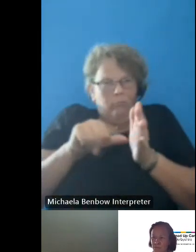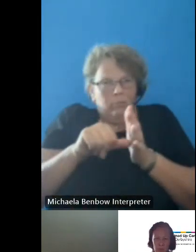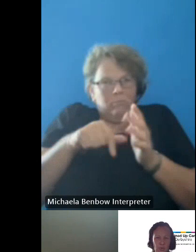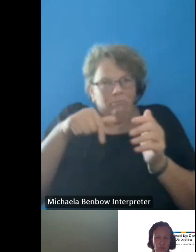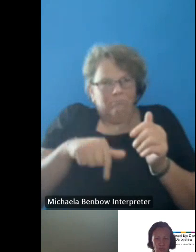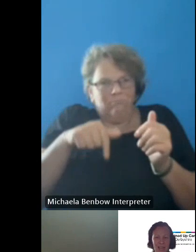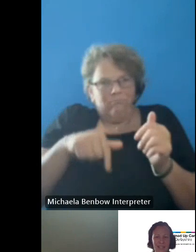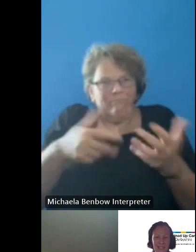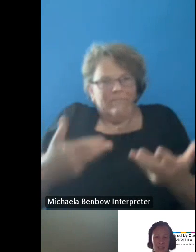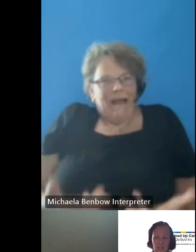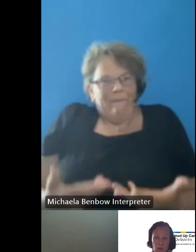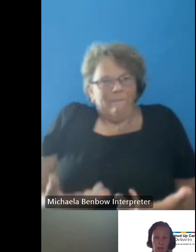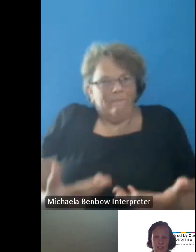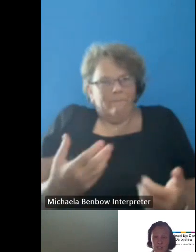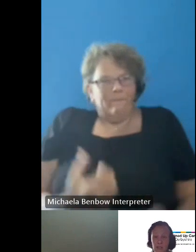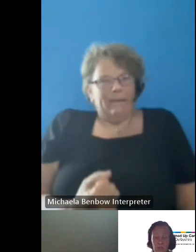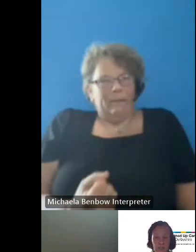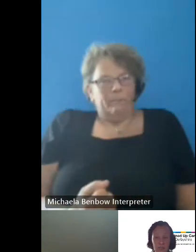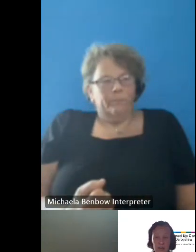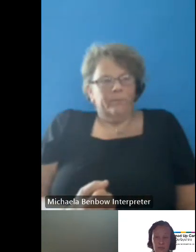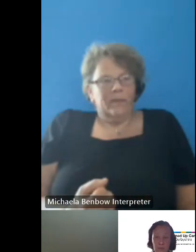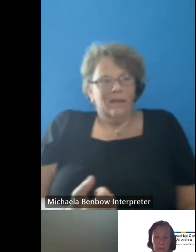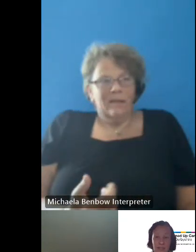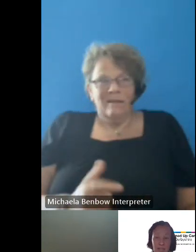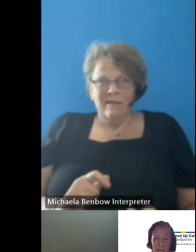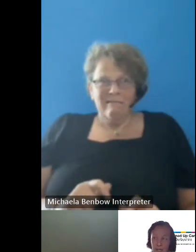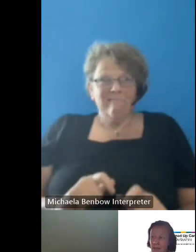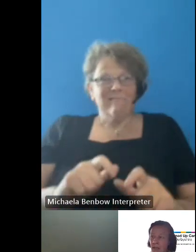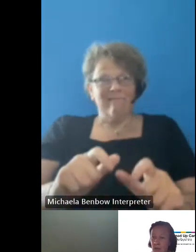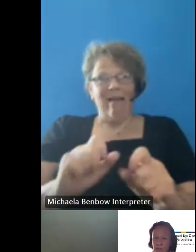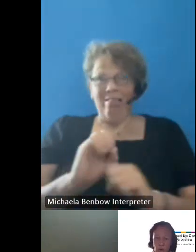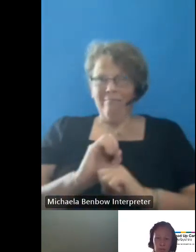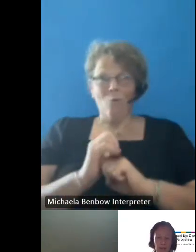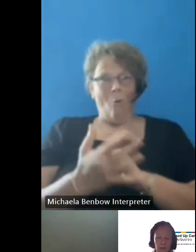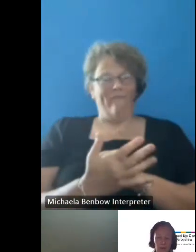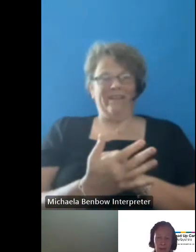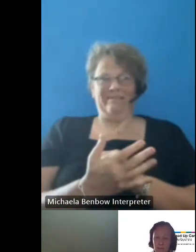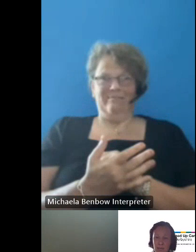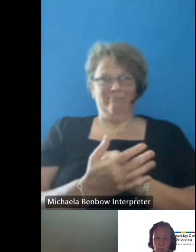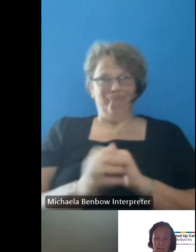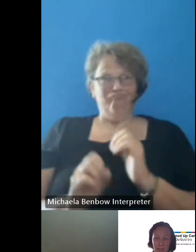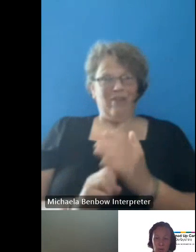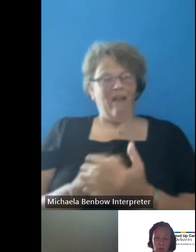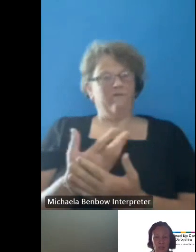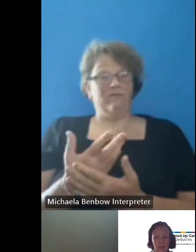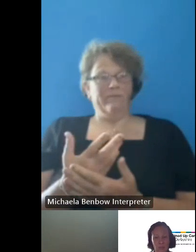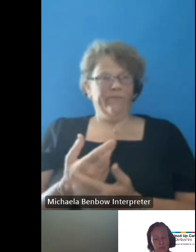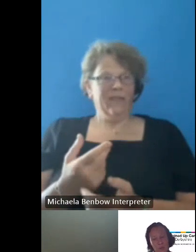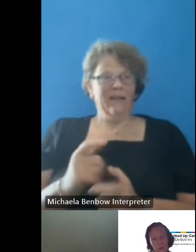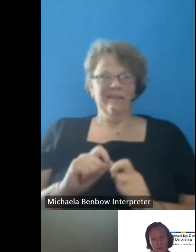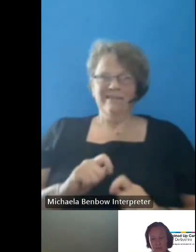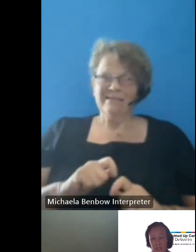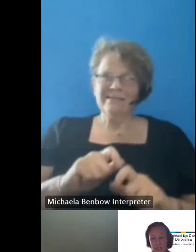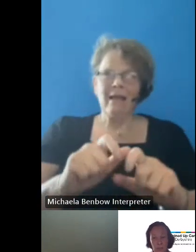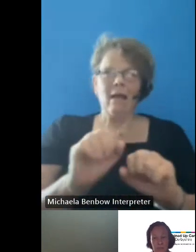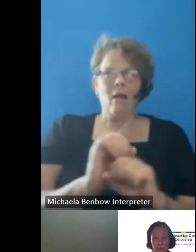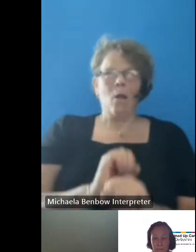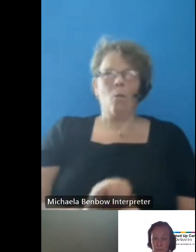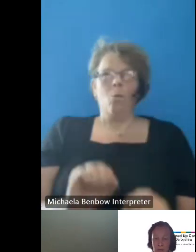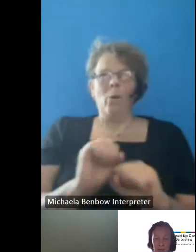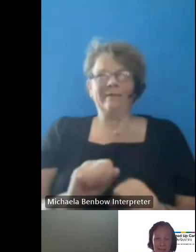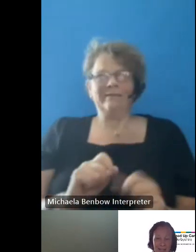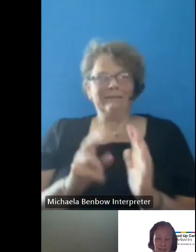improve. But also a reality that, you know, we are still recovering from the pandemic. We've got, you know, people waiting longer than we want, for